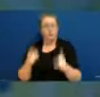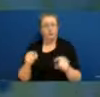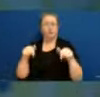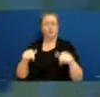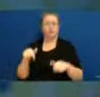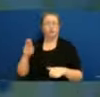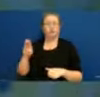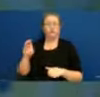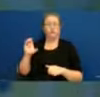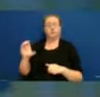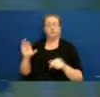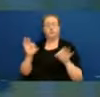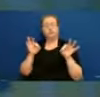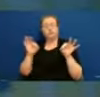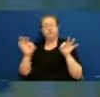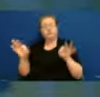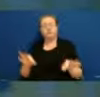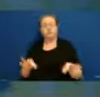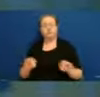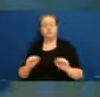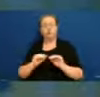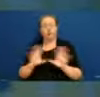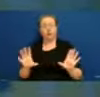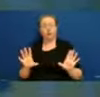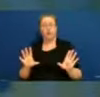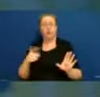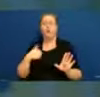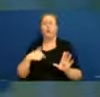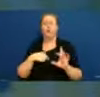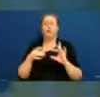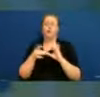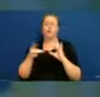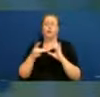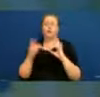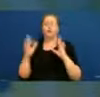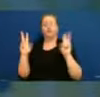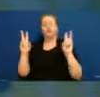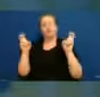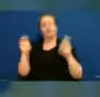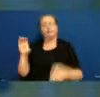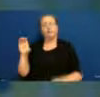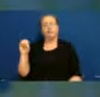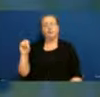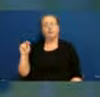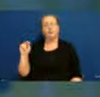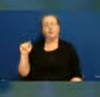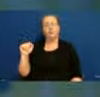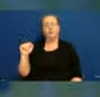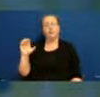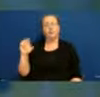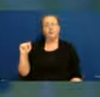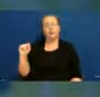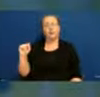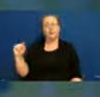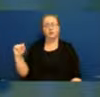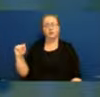scenarios to give you an idea of what we're talking about when we say contact tracing, when we talk